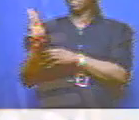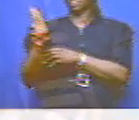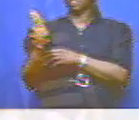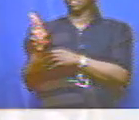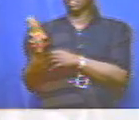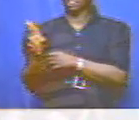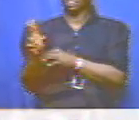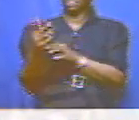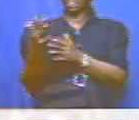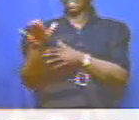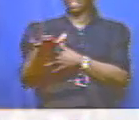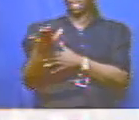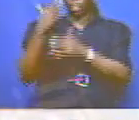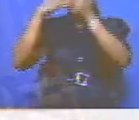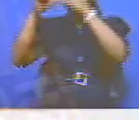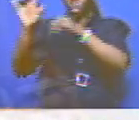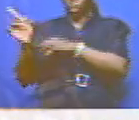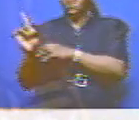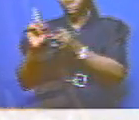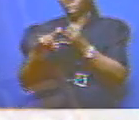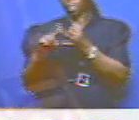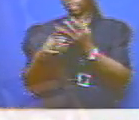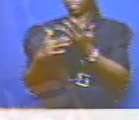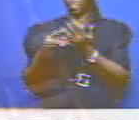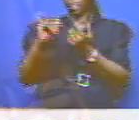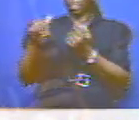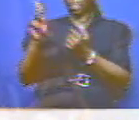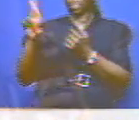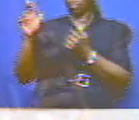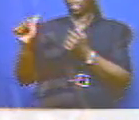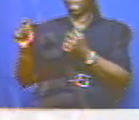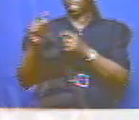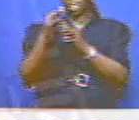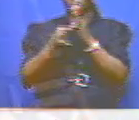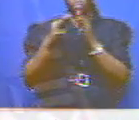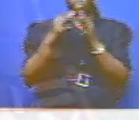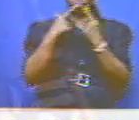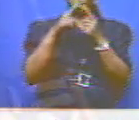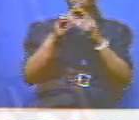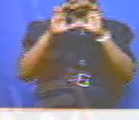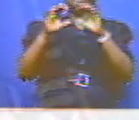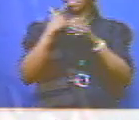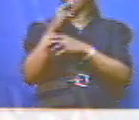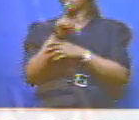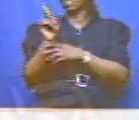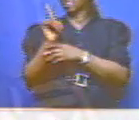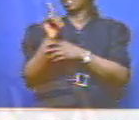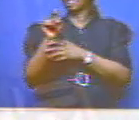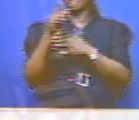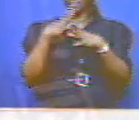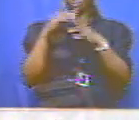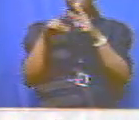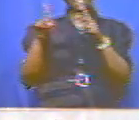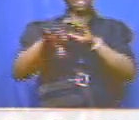Nairobi, or JKUAT. But hardly these are, in fact, if you talk to the coaches, they tell you most of those swimmers actually start swimming when they come to the